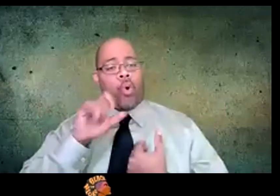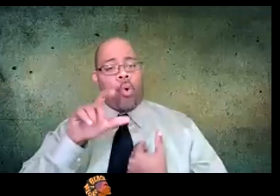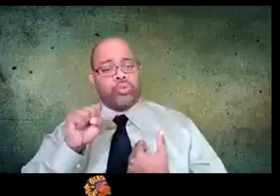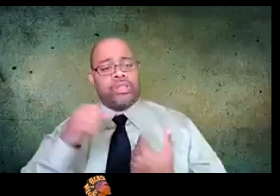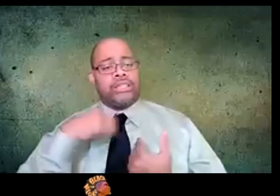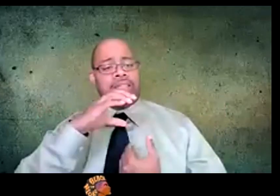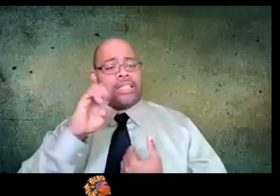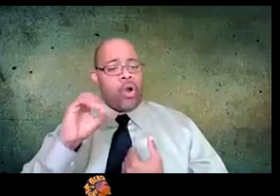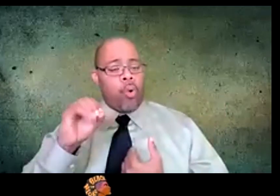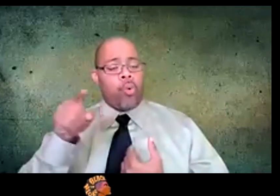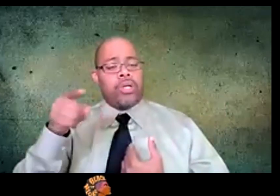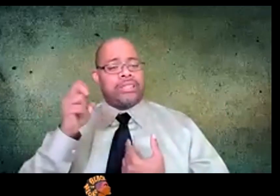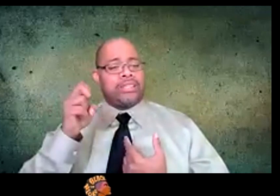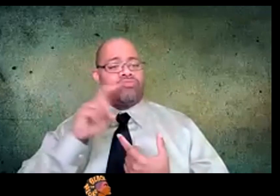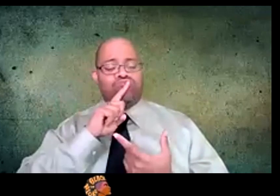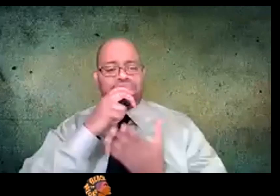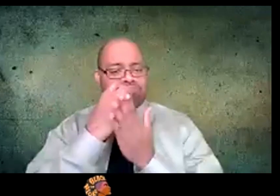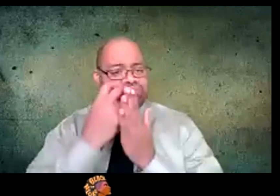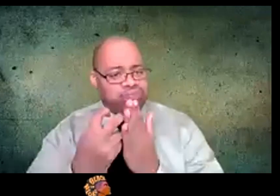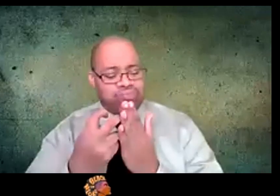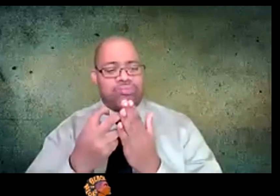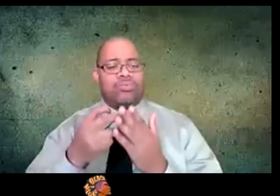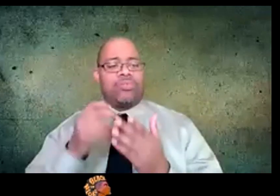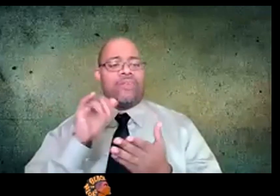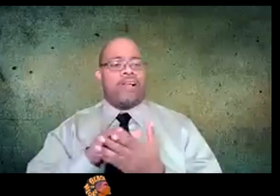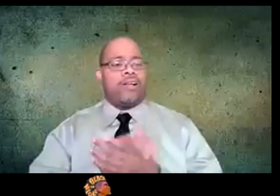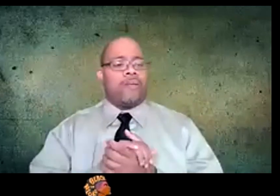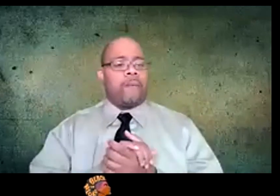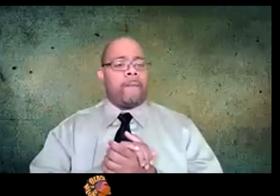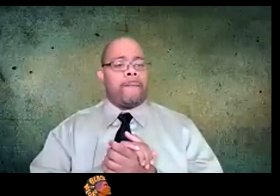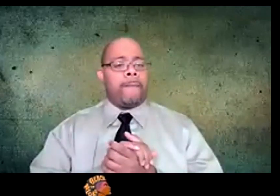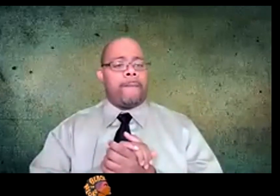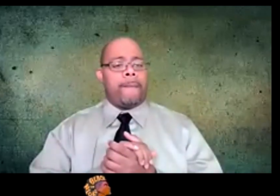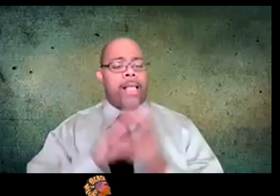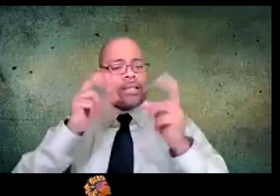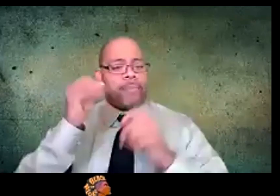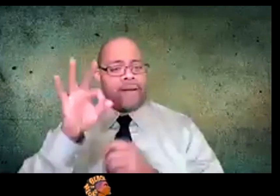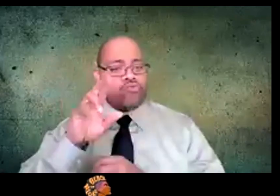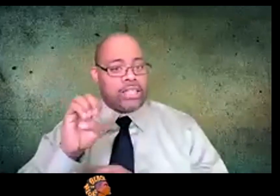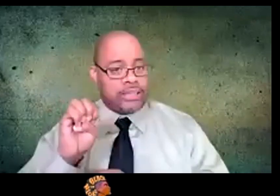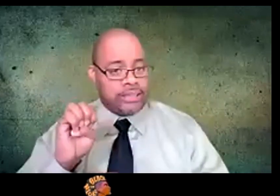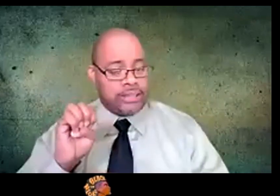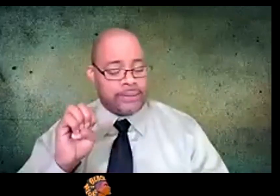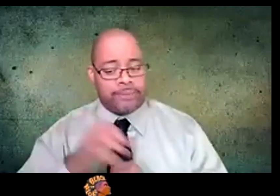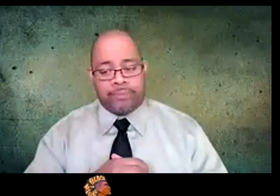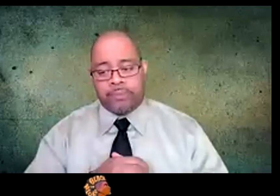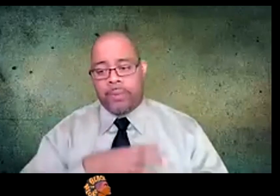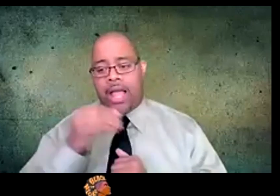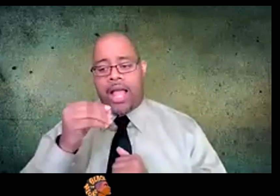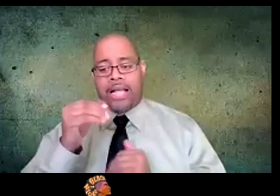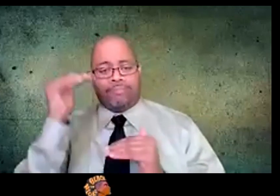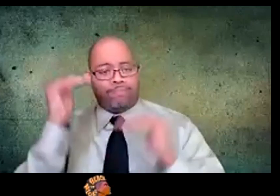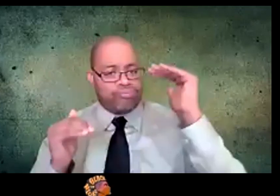CEO. He is leaning into the topic of race and the